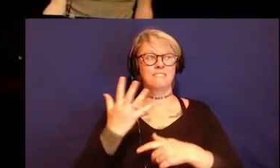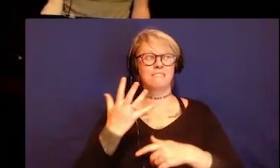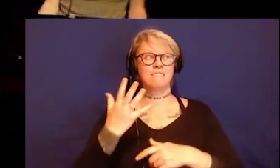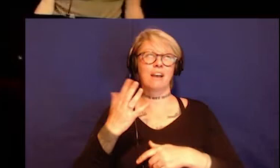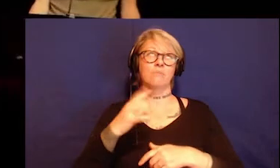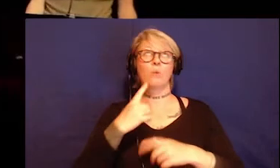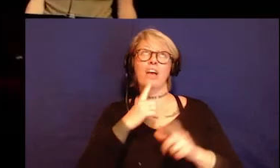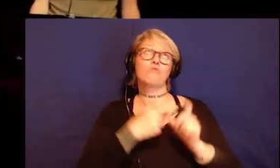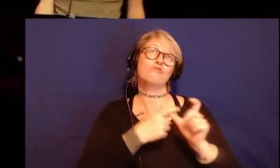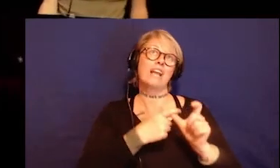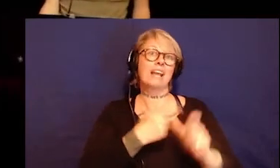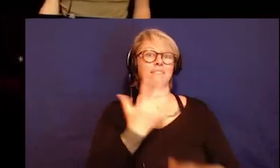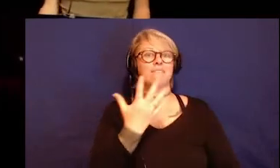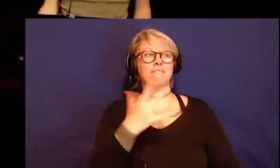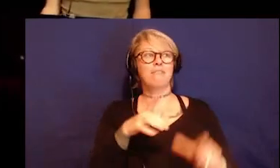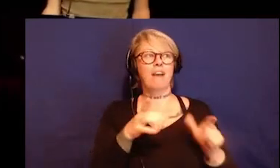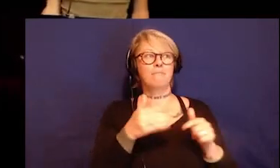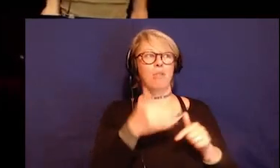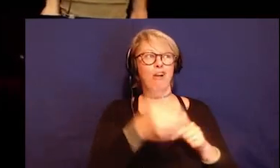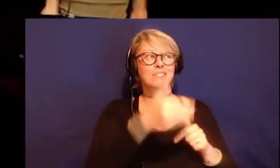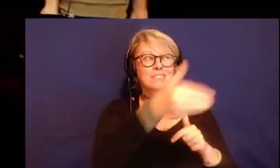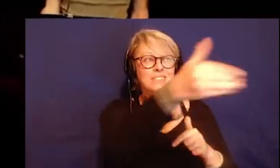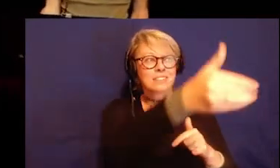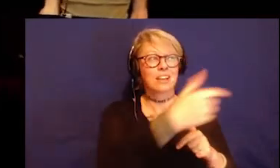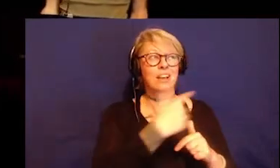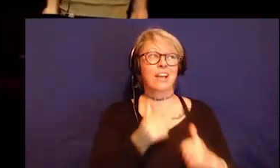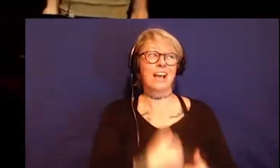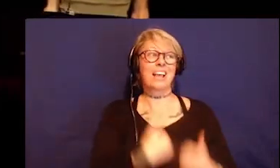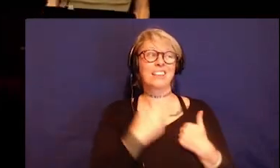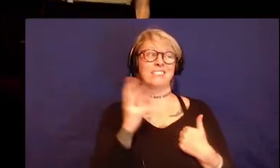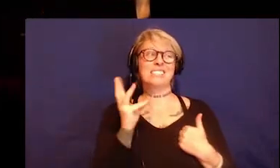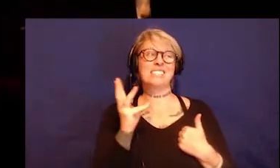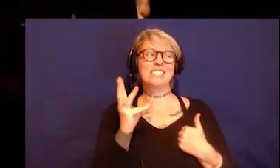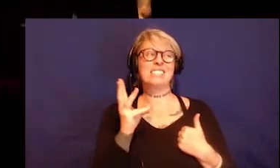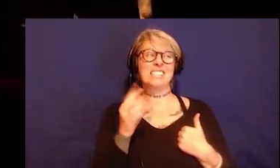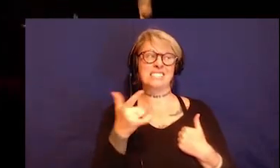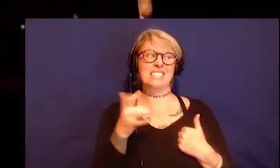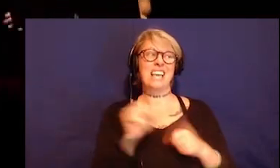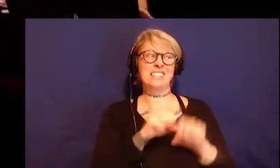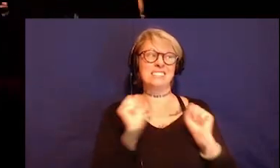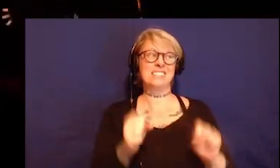ran 5 blocks. I live 6 kushtals away.